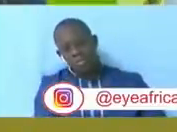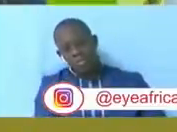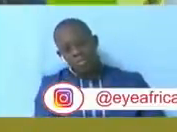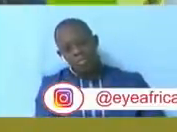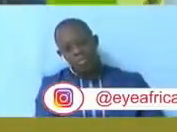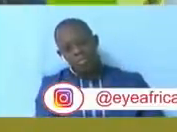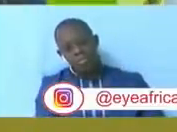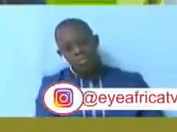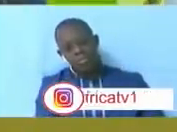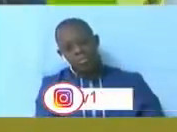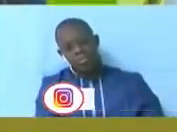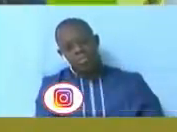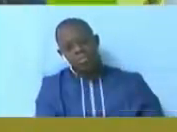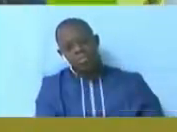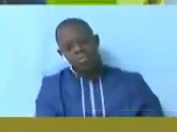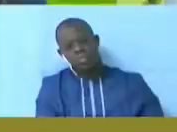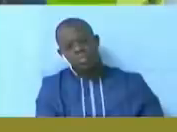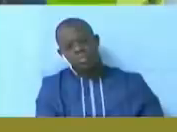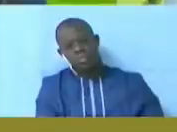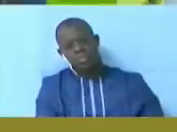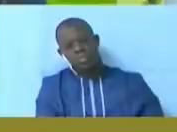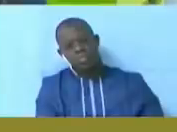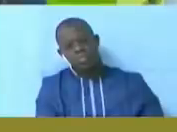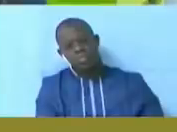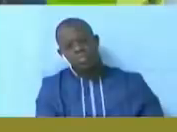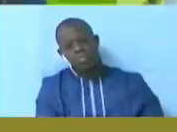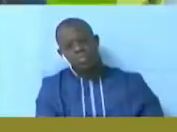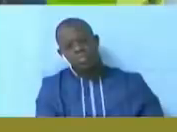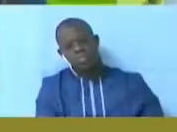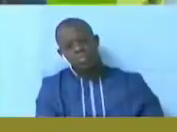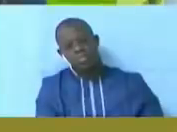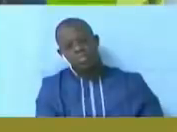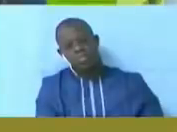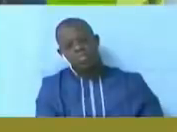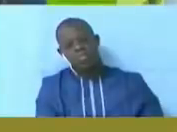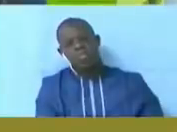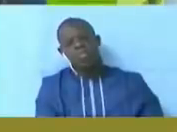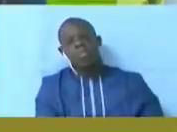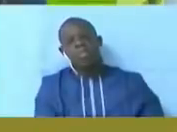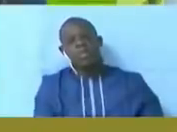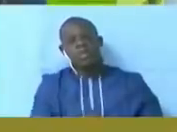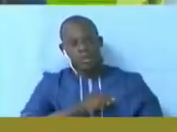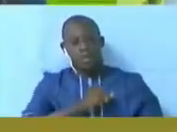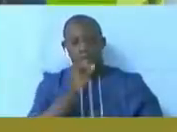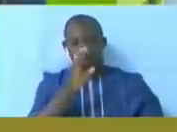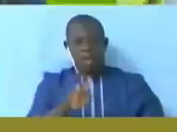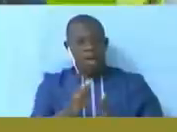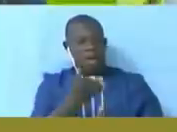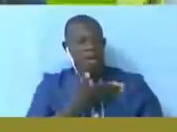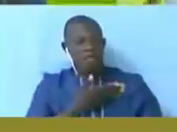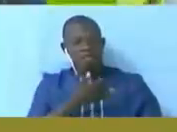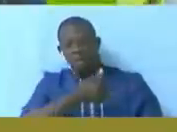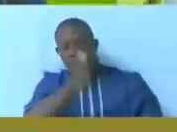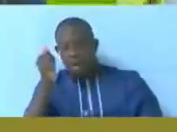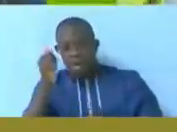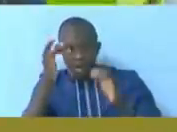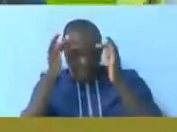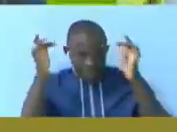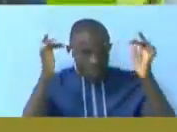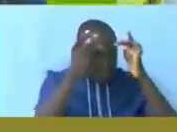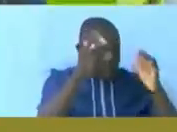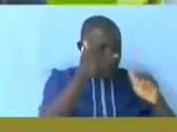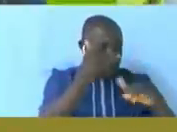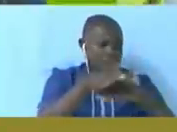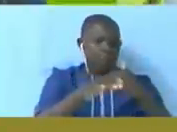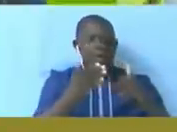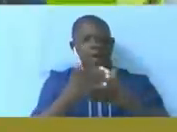there are certain aspects of their experience that they would not disclose to their lawyers. He said,